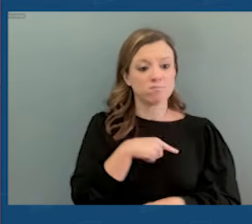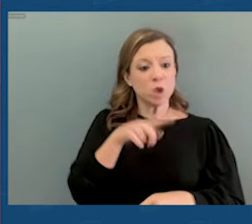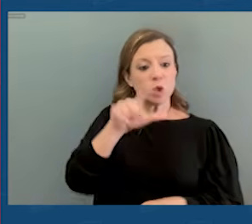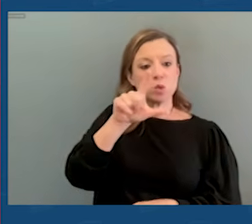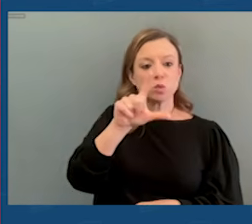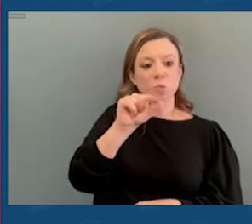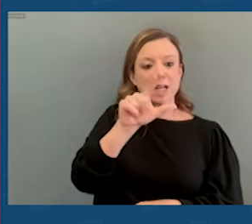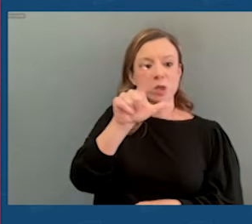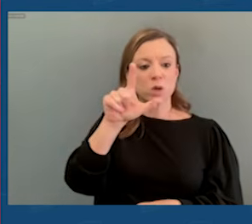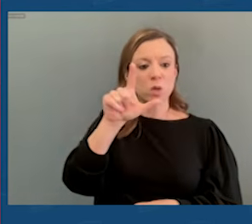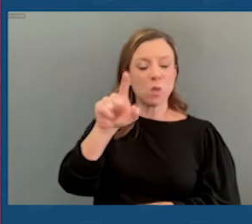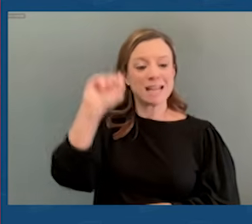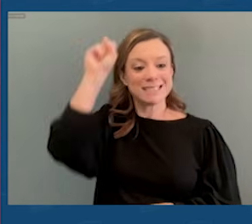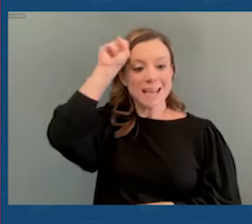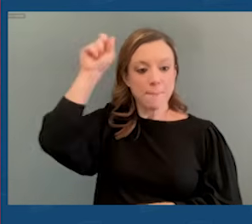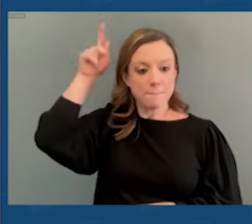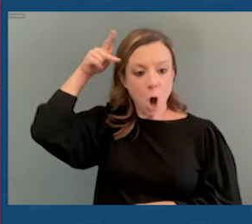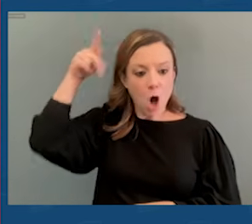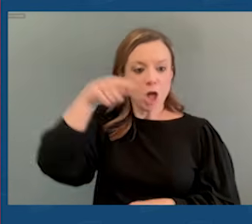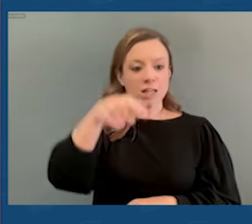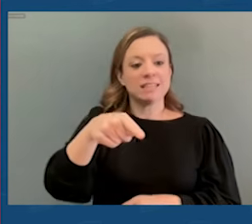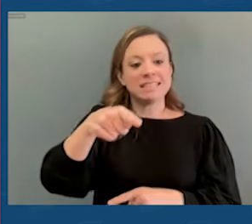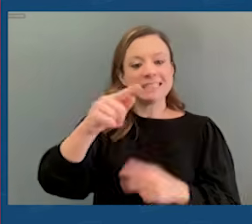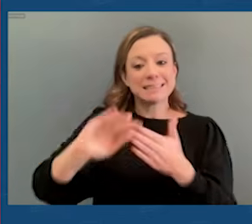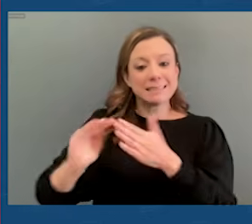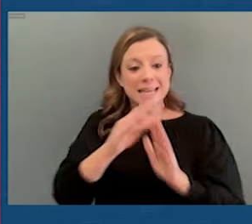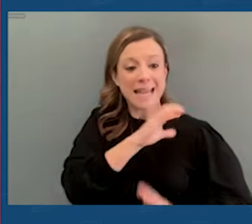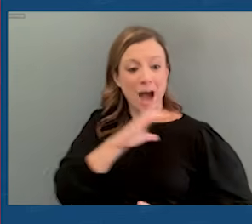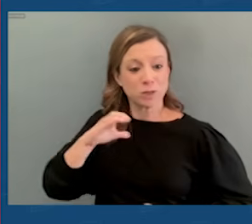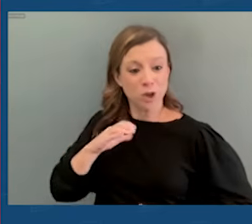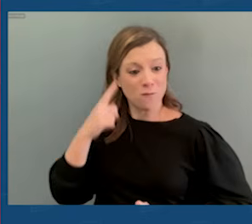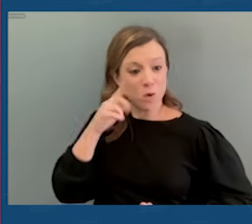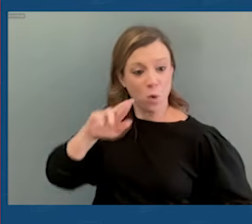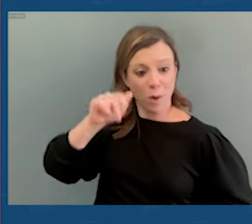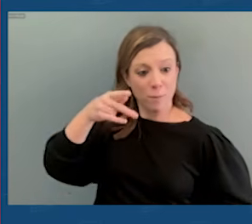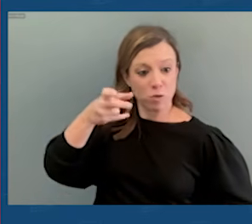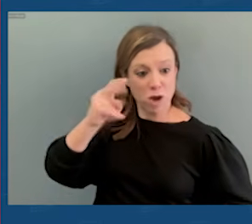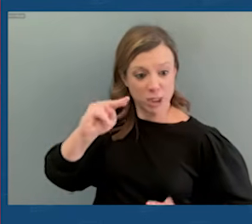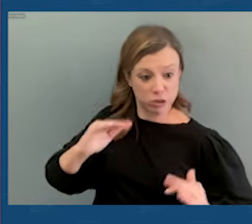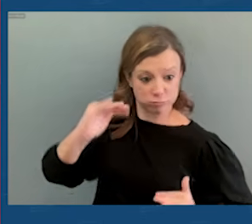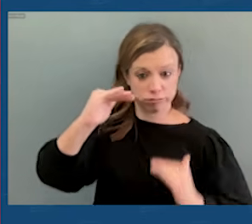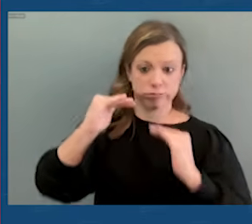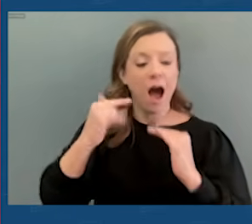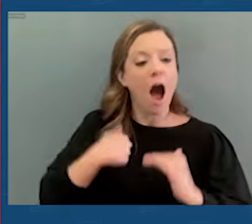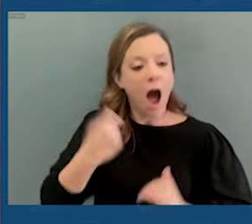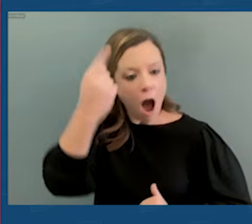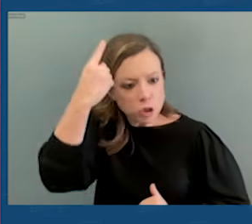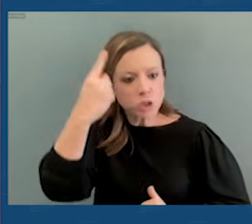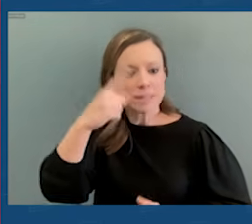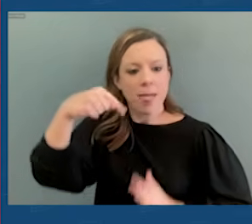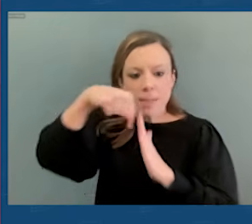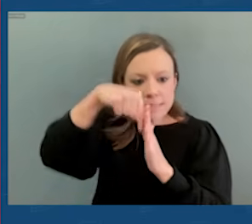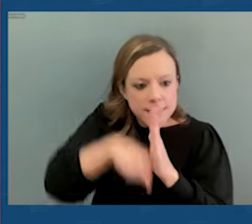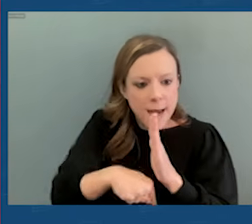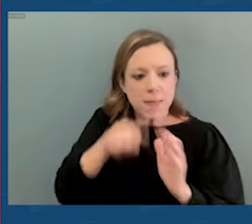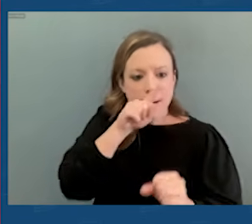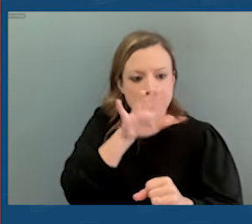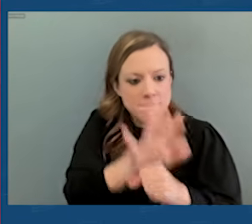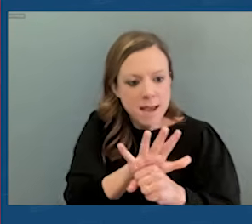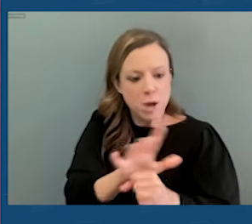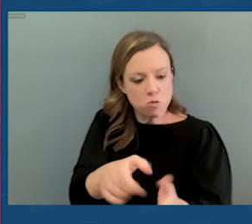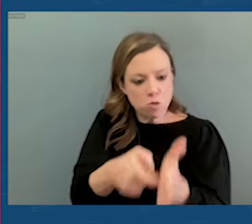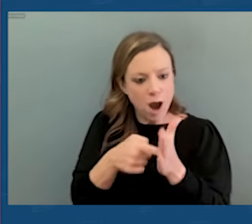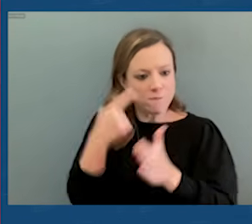City Council Legislative Advisory Committee on Reparations, I understand the depth and commitment and courage required to take on this